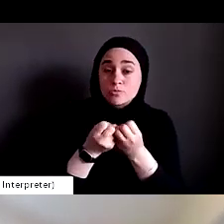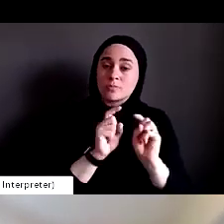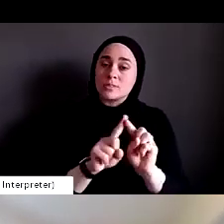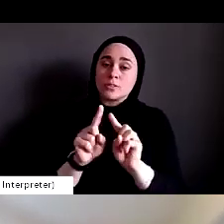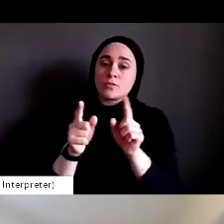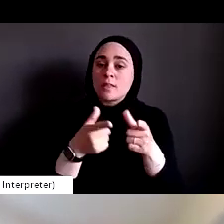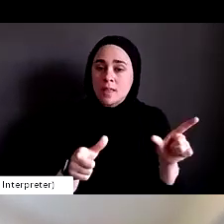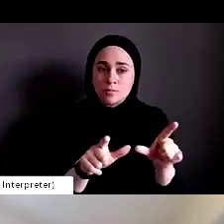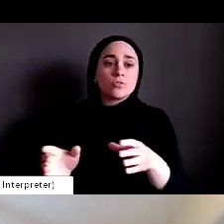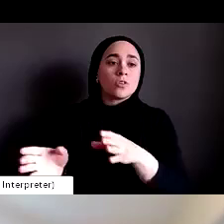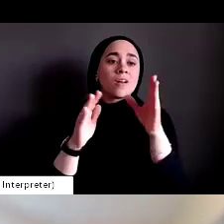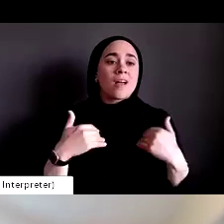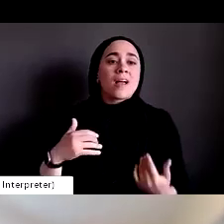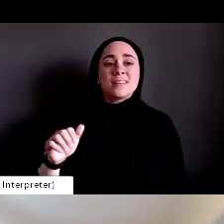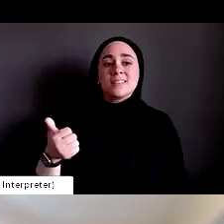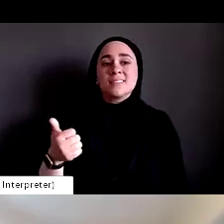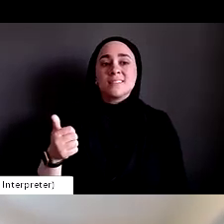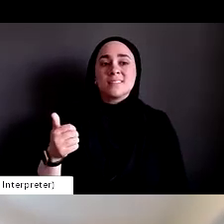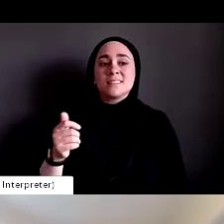fairs where seniors come out in